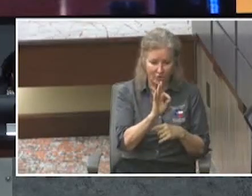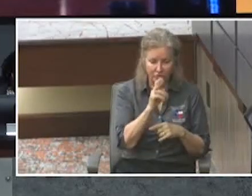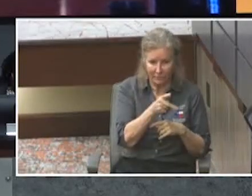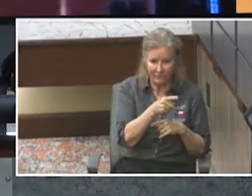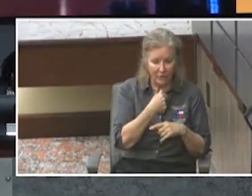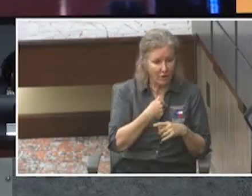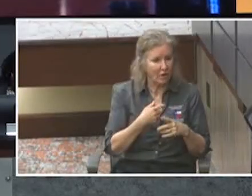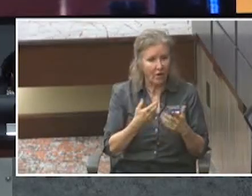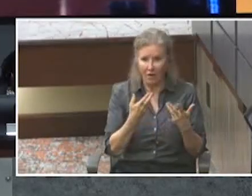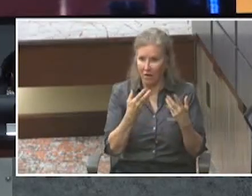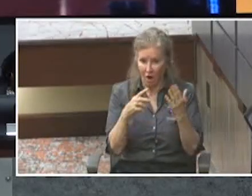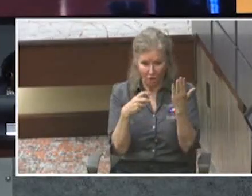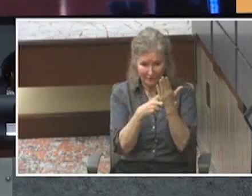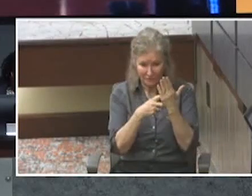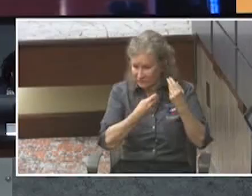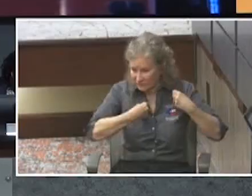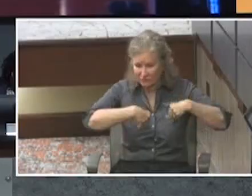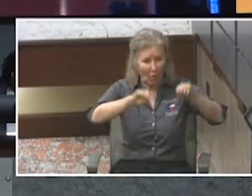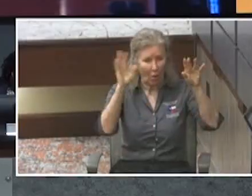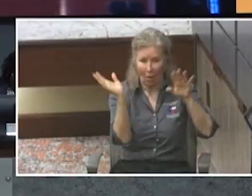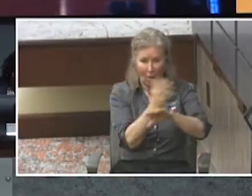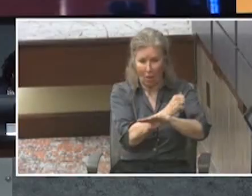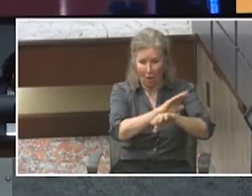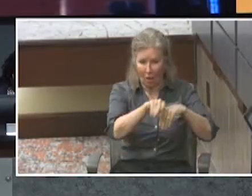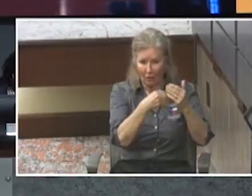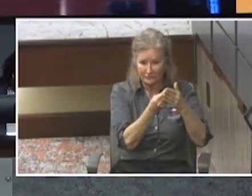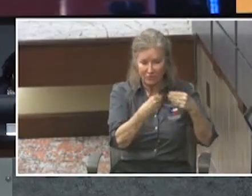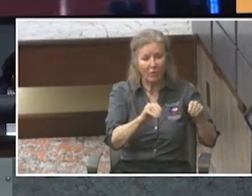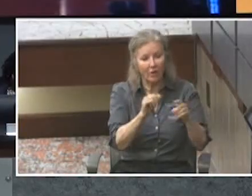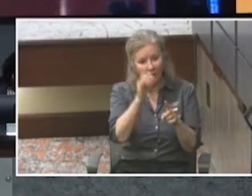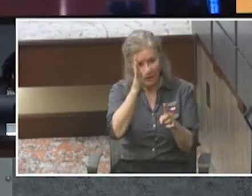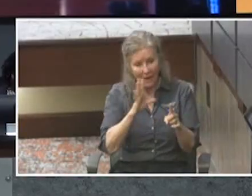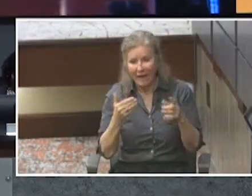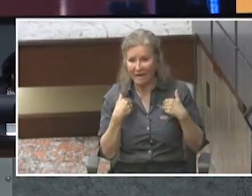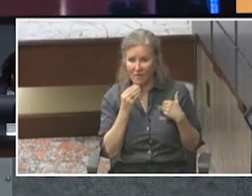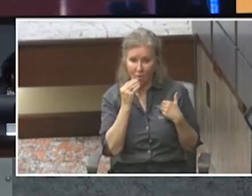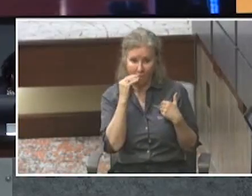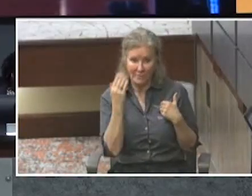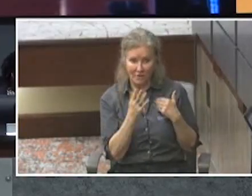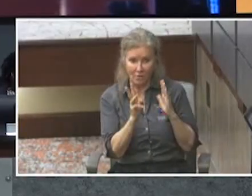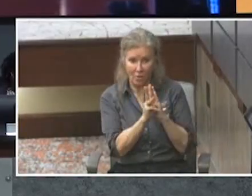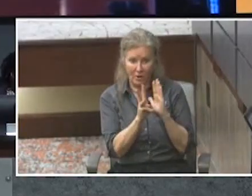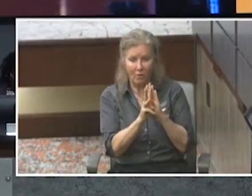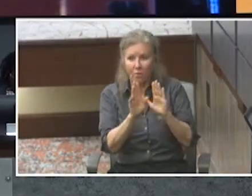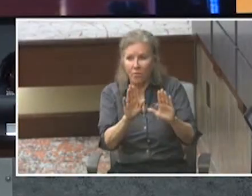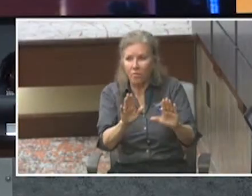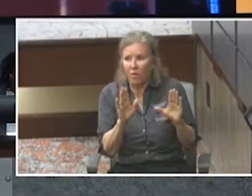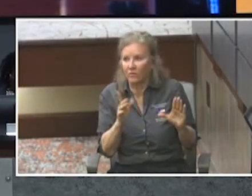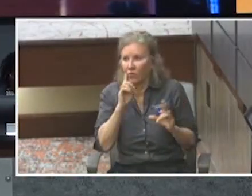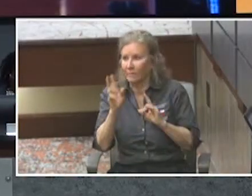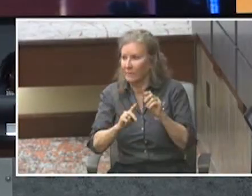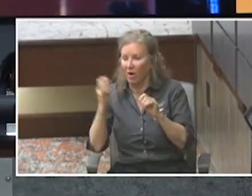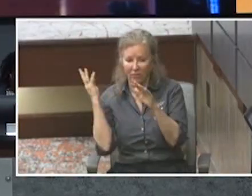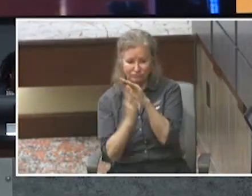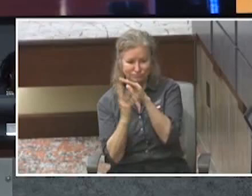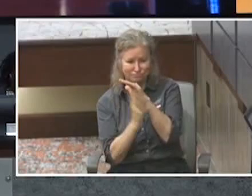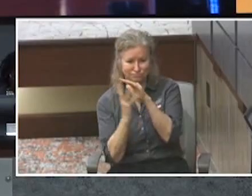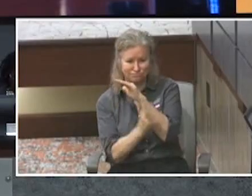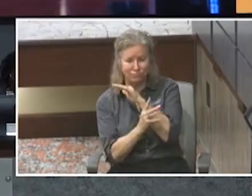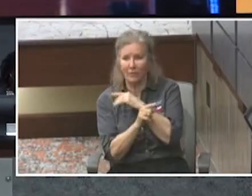He also has a residence here in Waco, but just an incredible opportunity to get people into Foster Pavilion who are